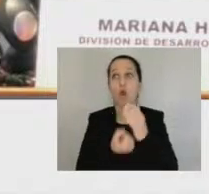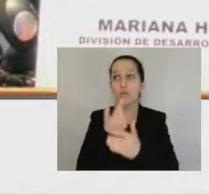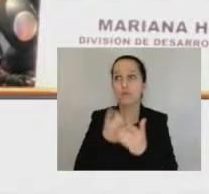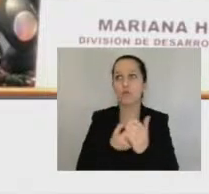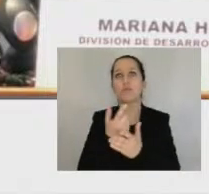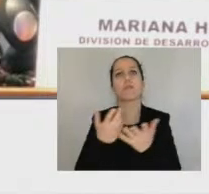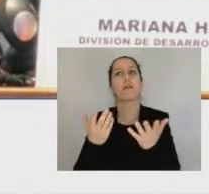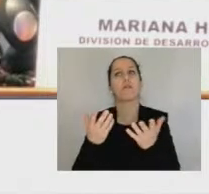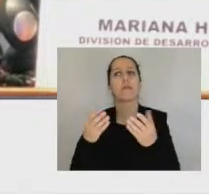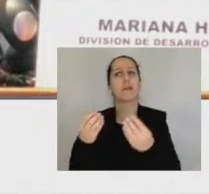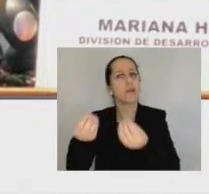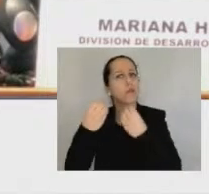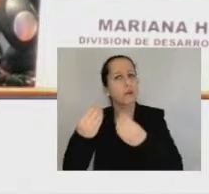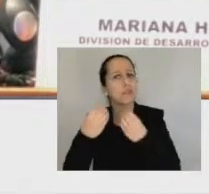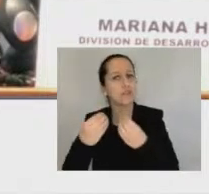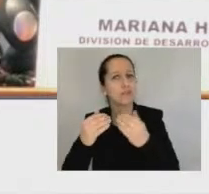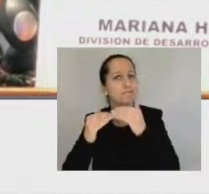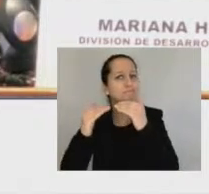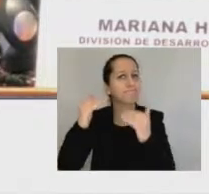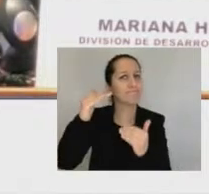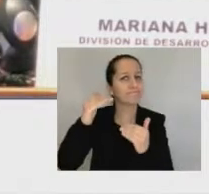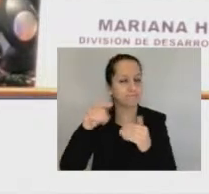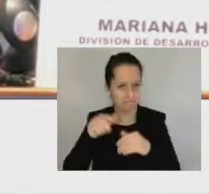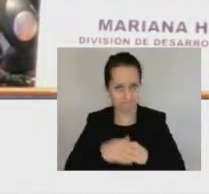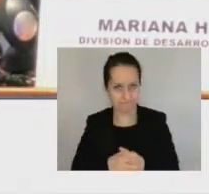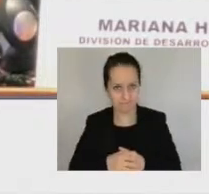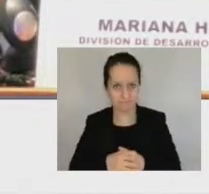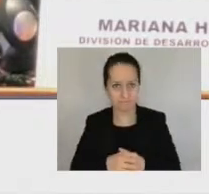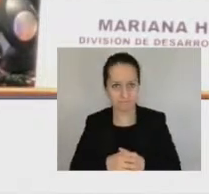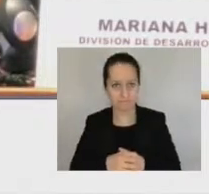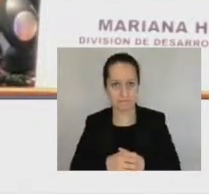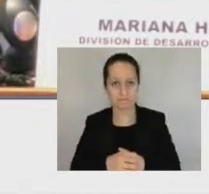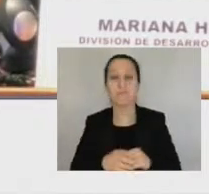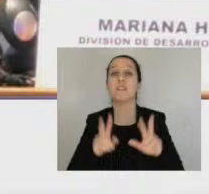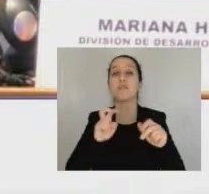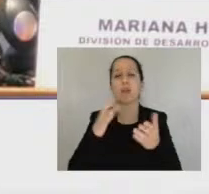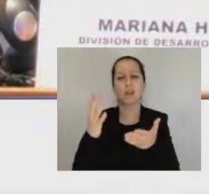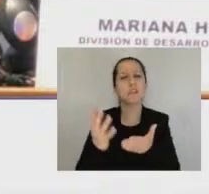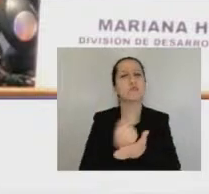index on the inequality in opportunities. In